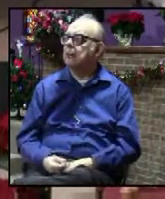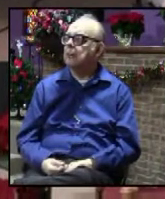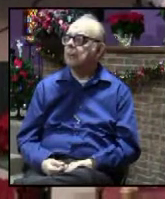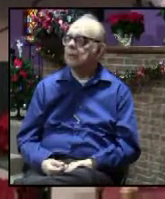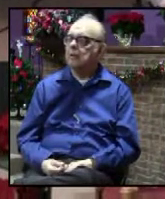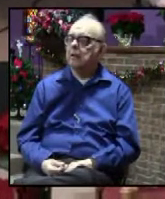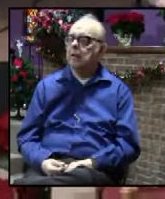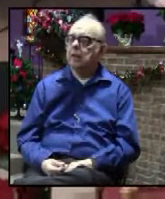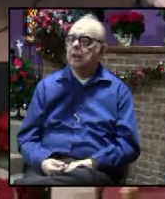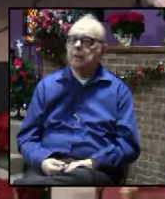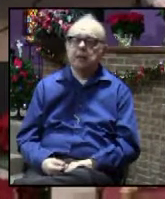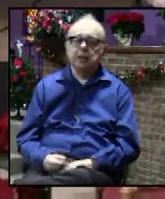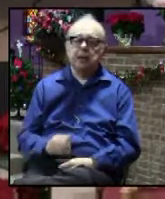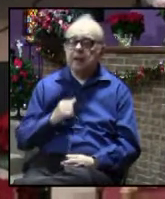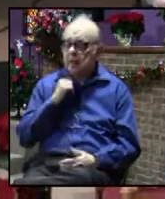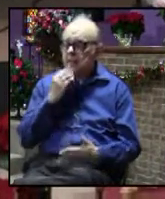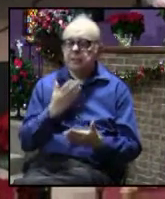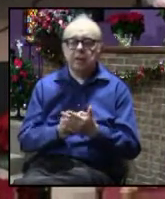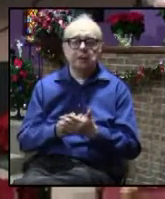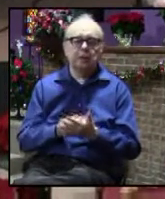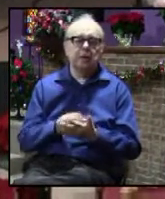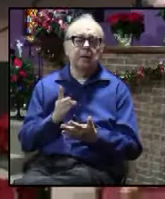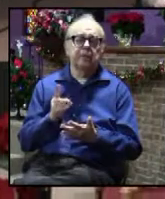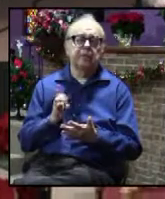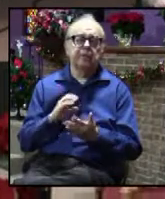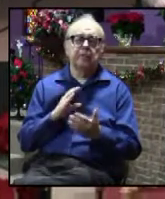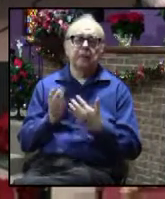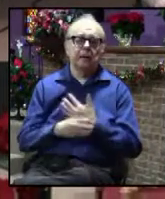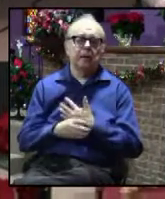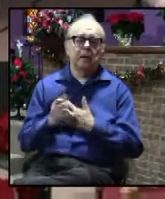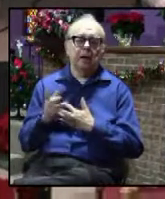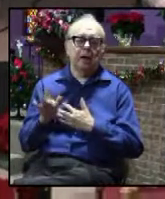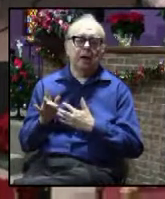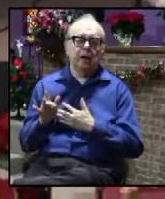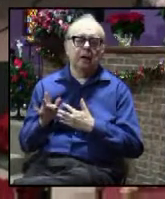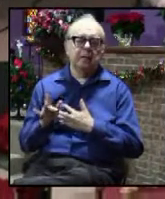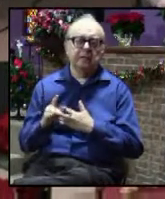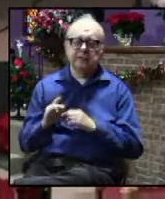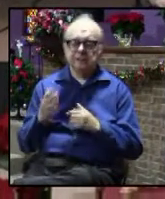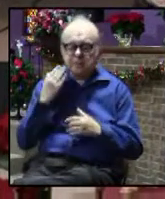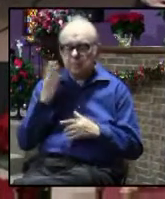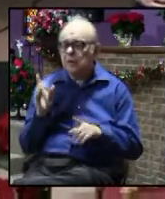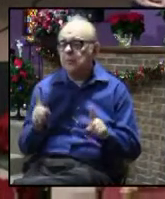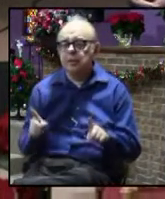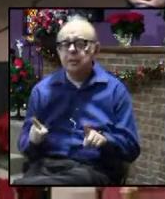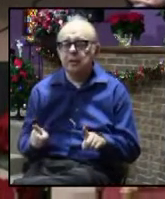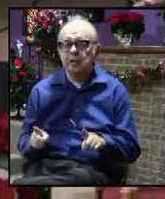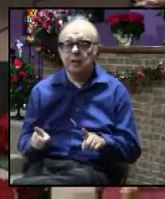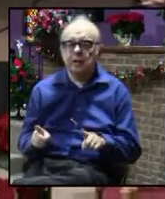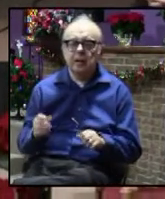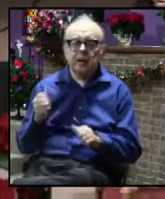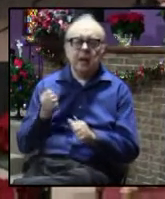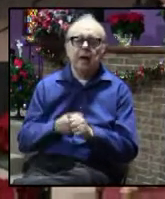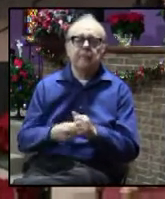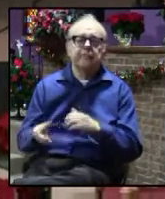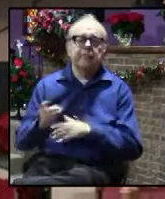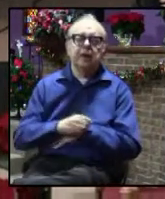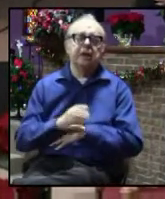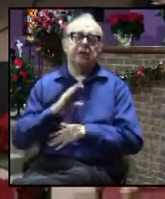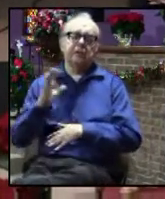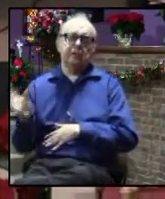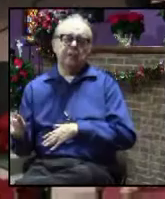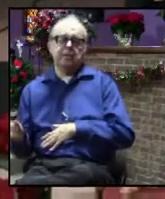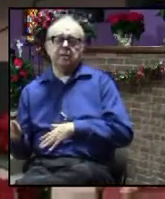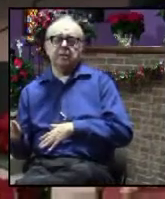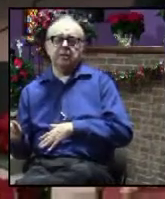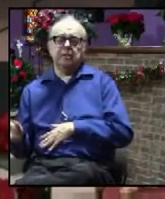He really wasn't born on December the 25th. We don't even know. We just pick a day. But can I tell you something? Every day is Christmas. Because